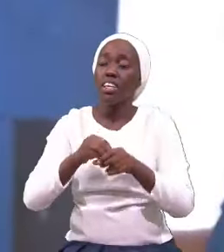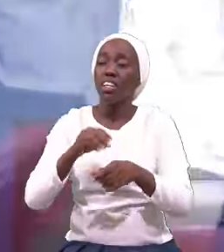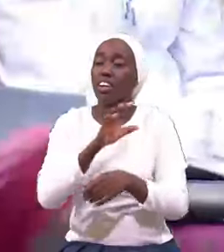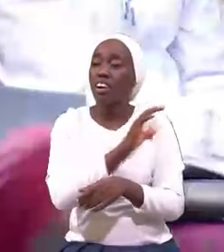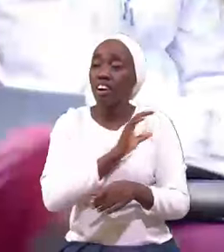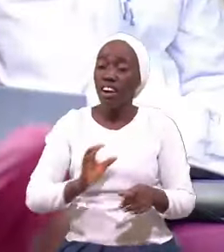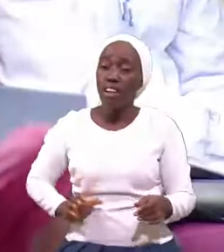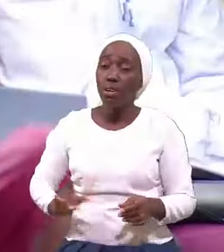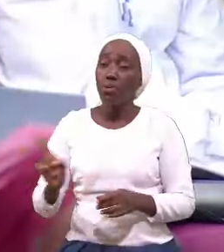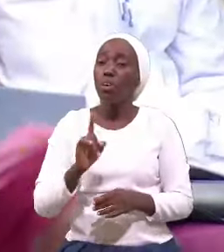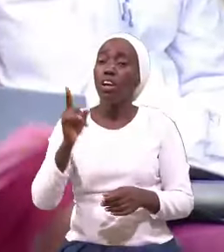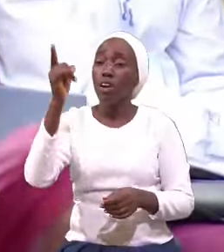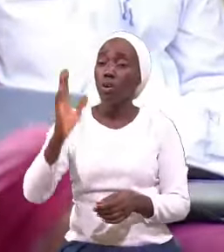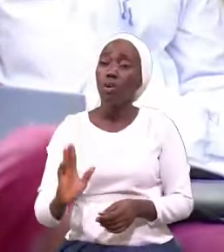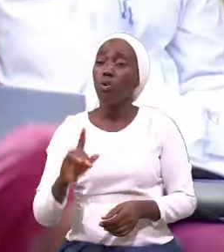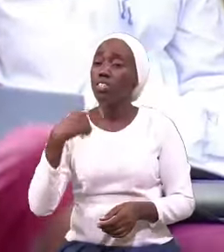you are.